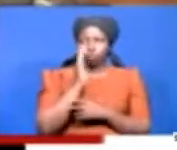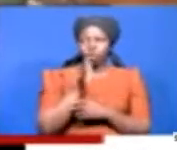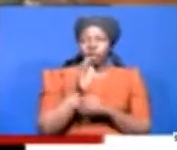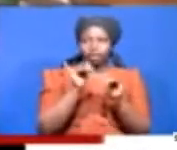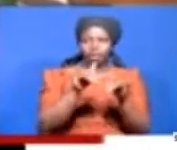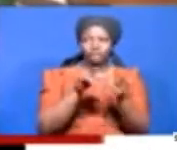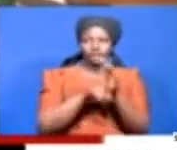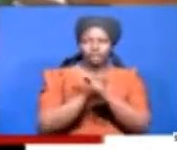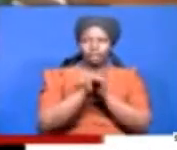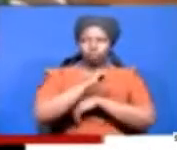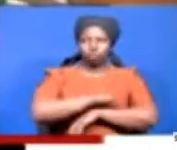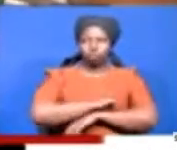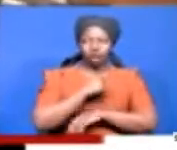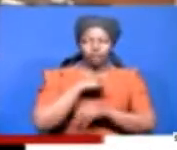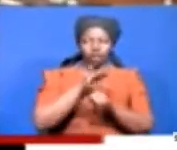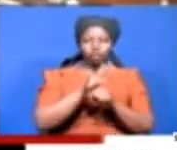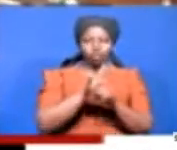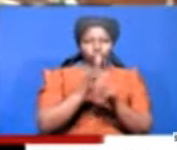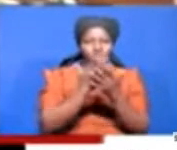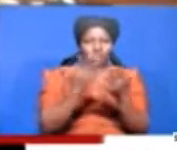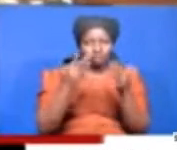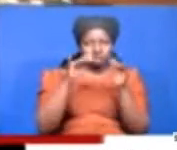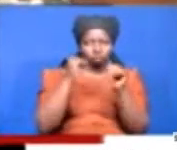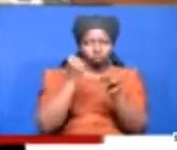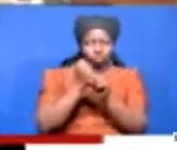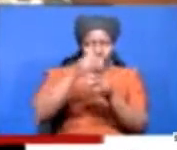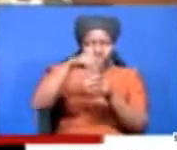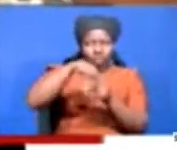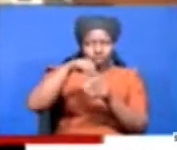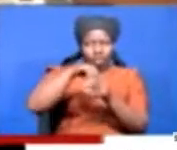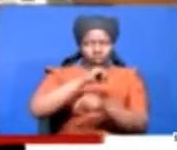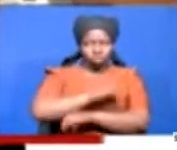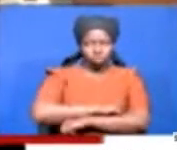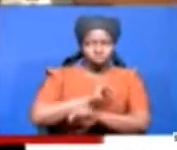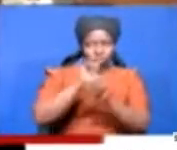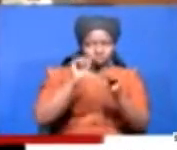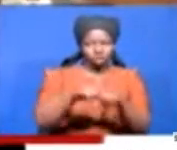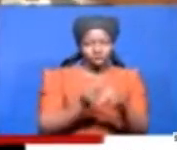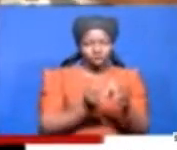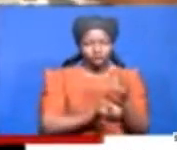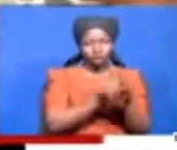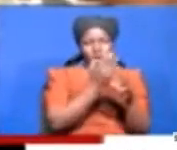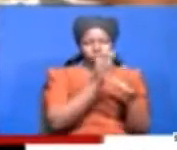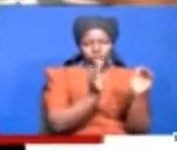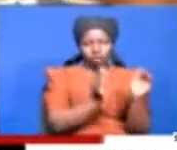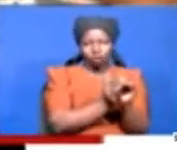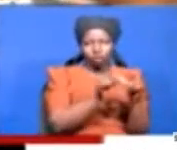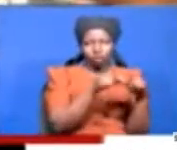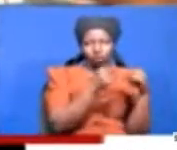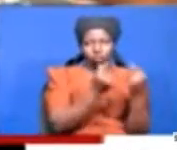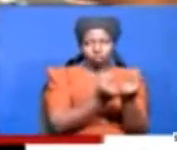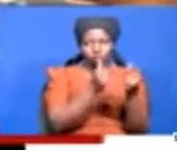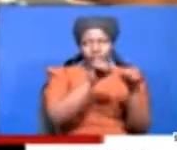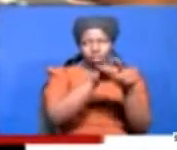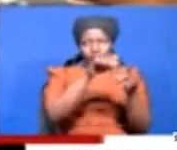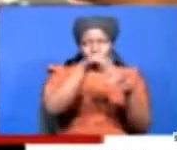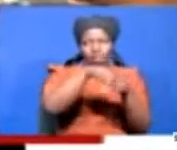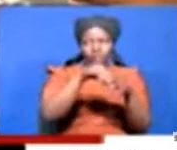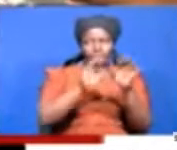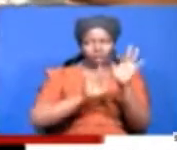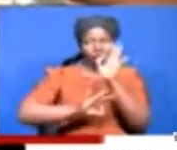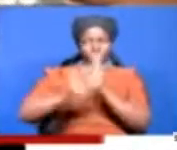there are so many things to do in school. You can be in small groups, even in the halls, and